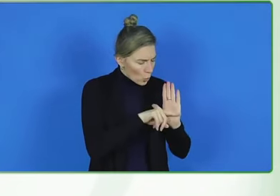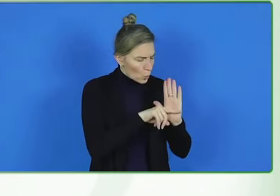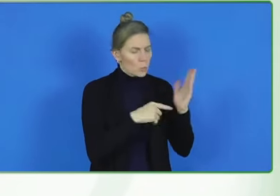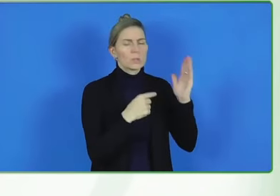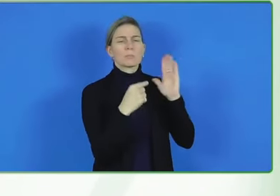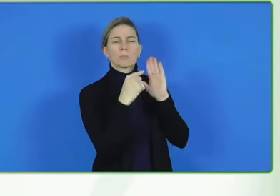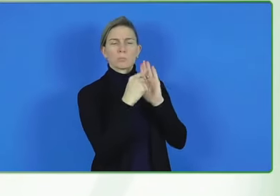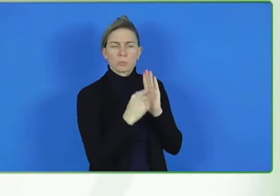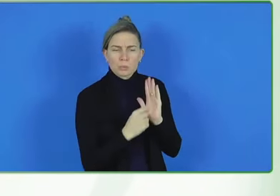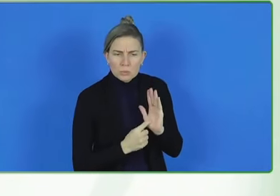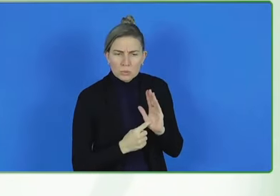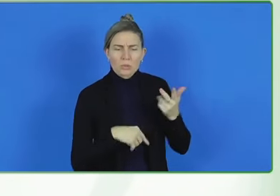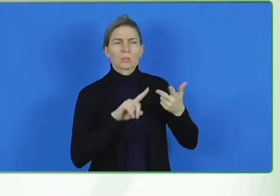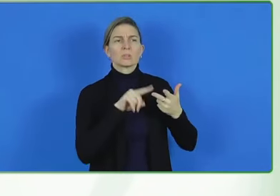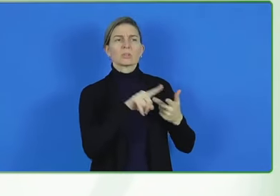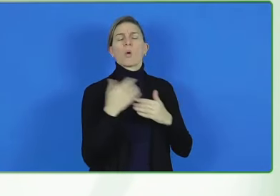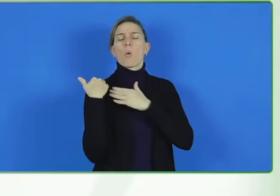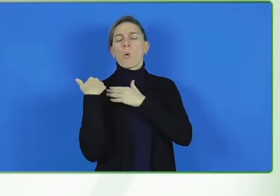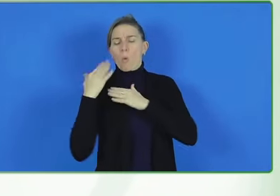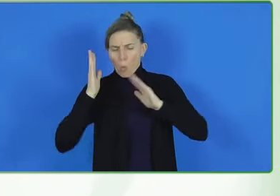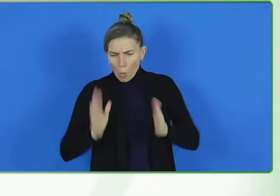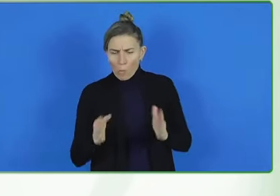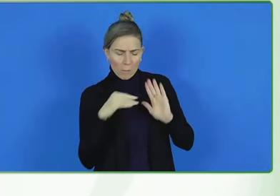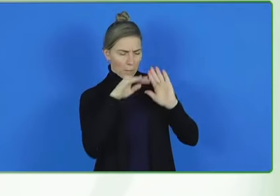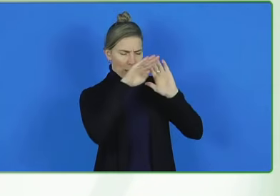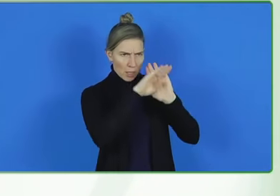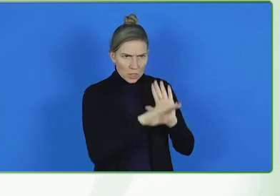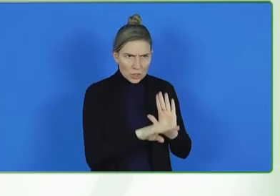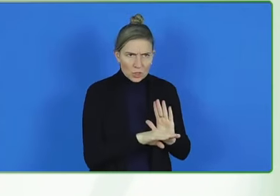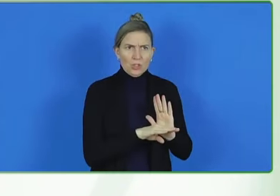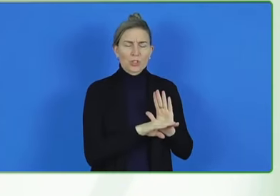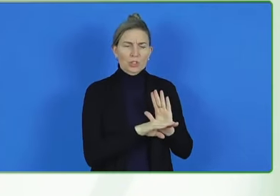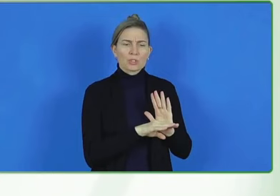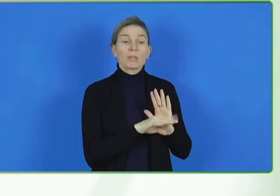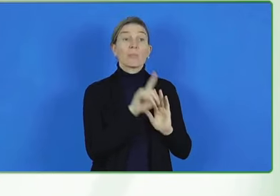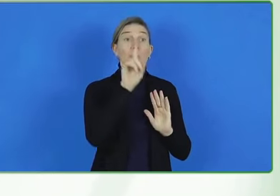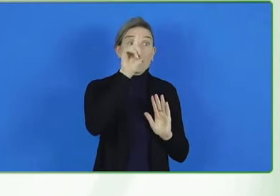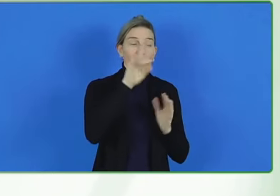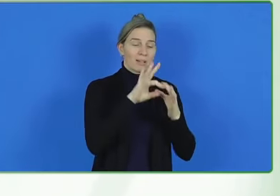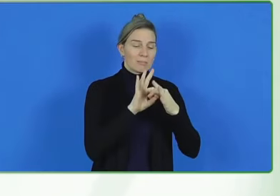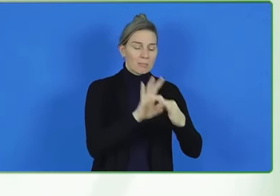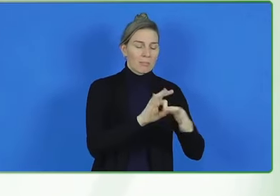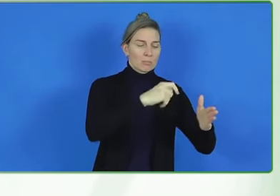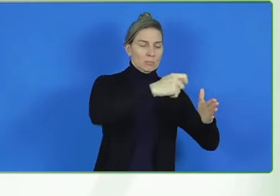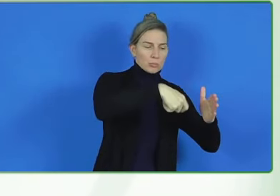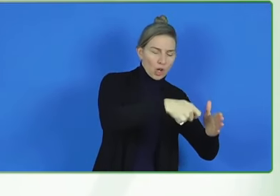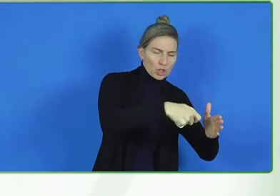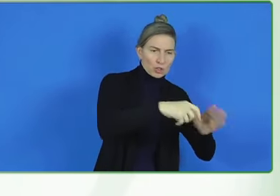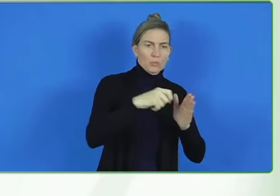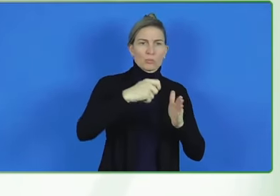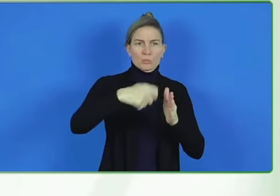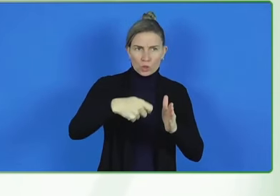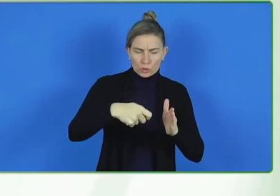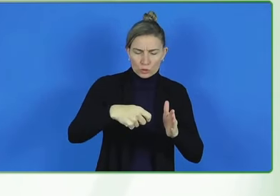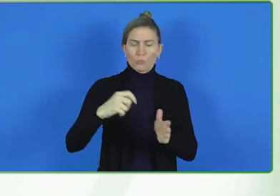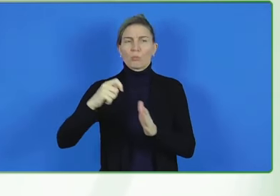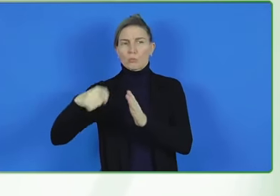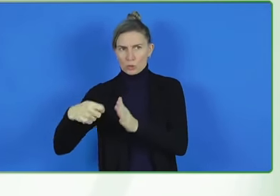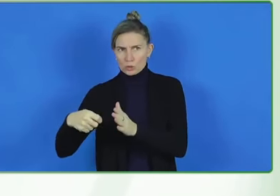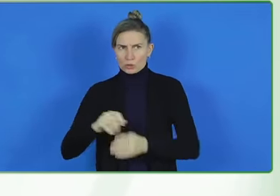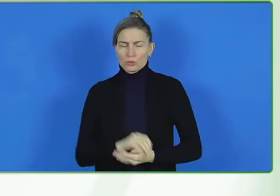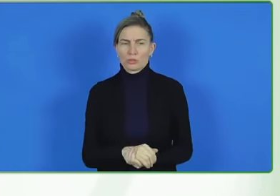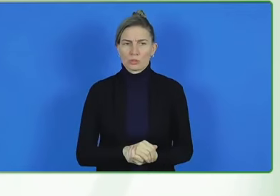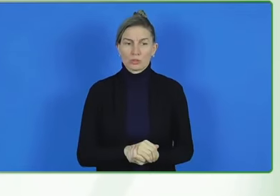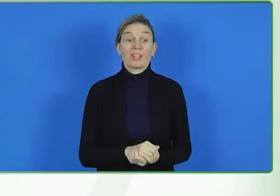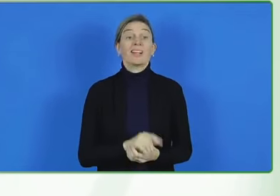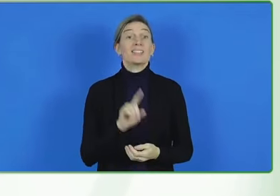the program is based on projects and provides financial support. Implementation of this